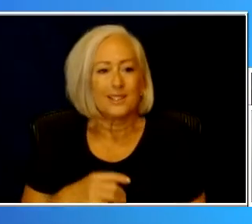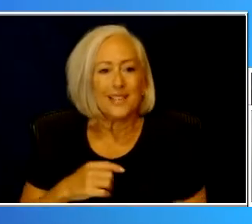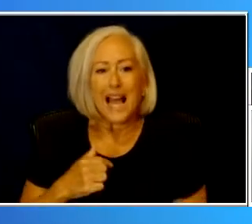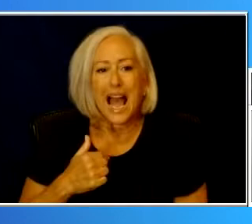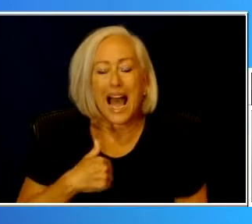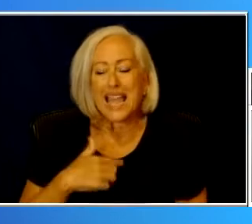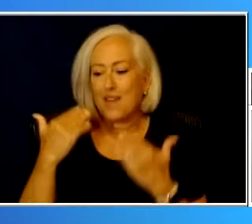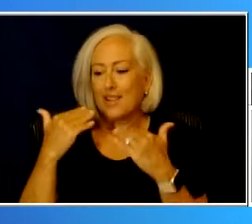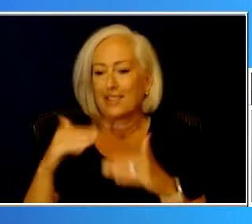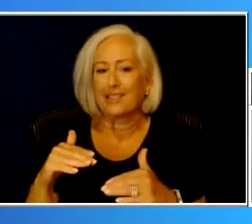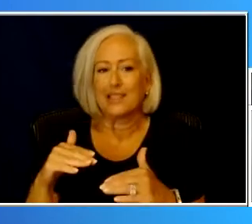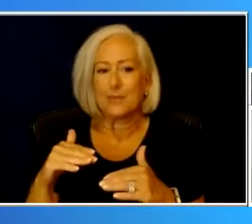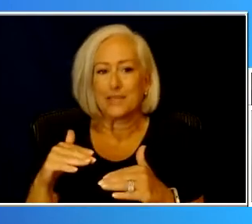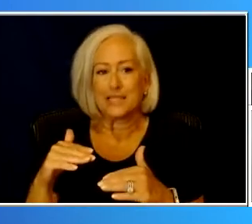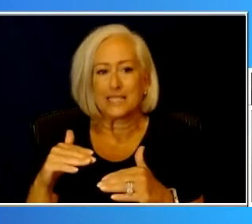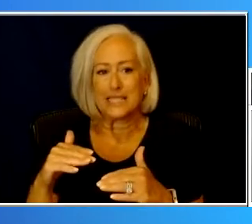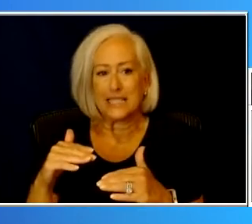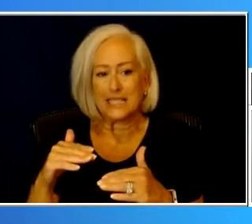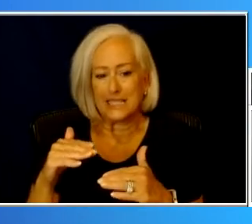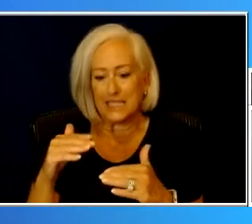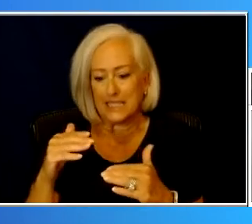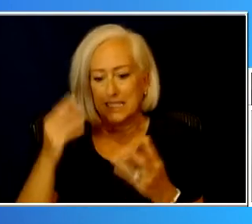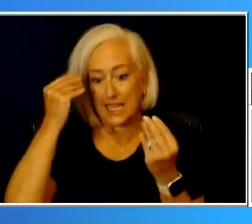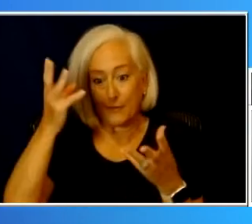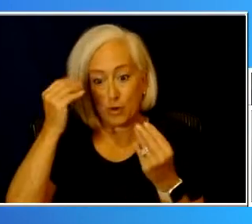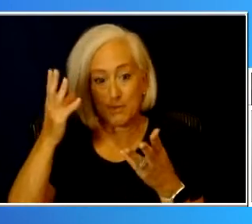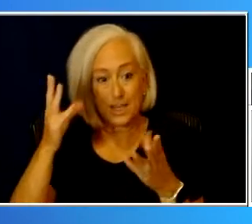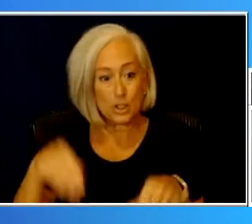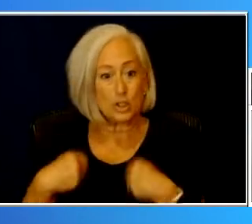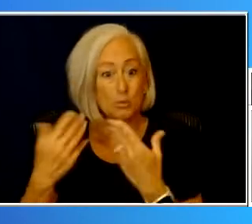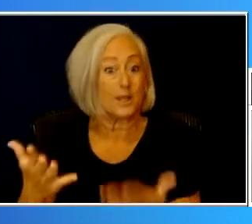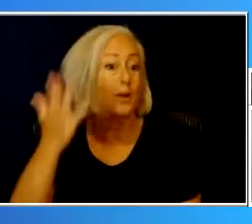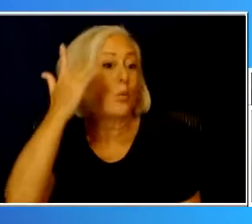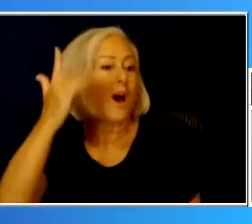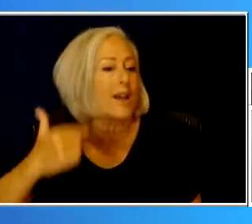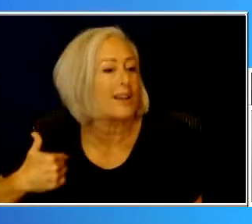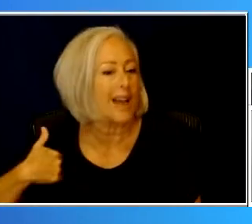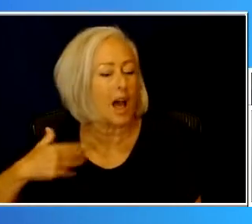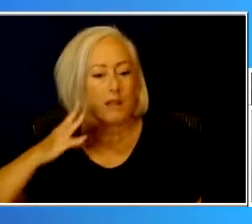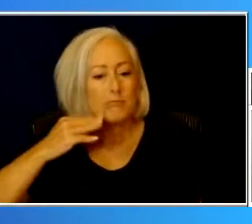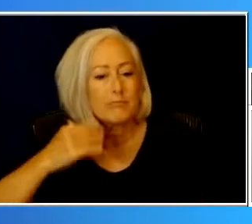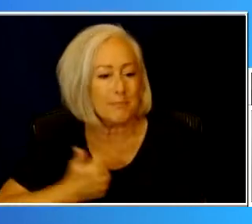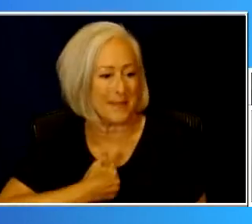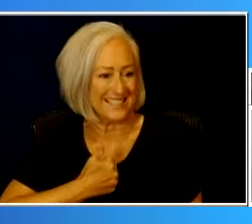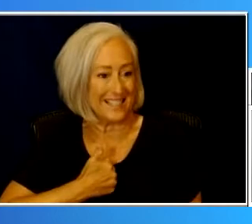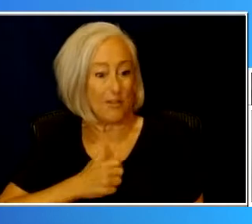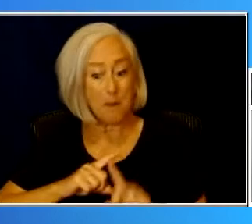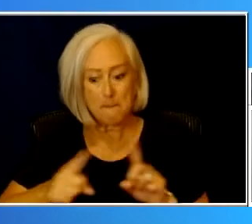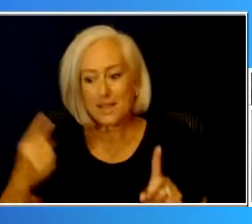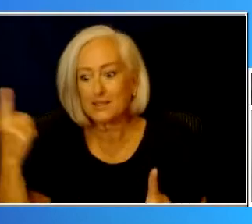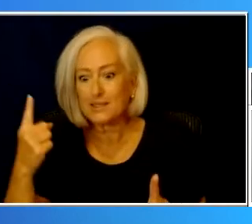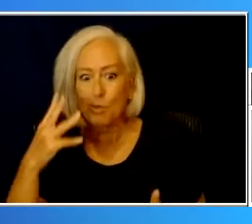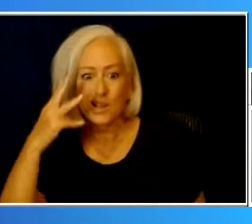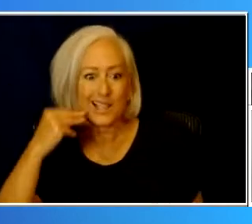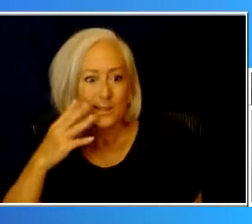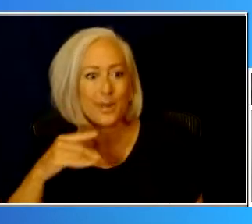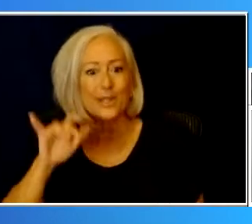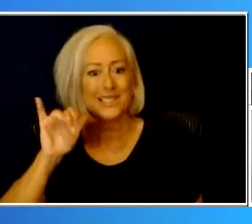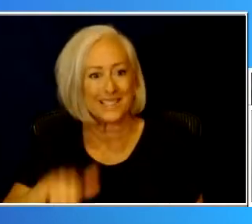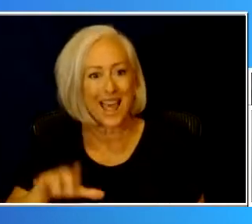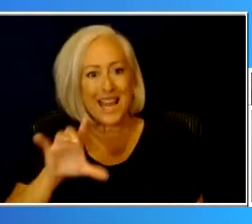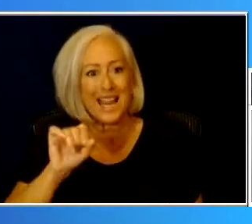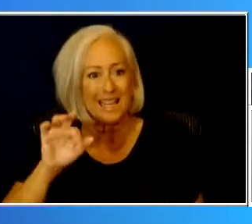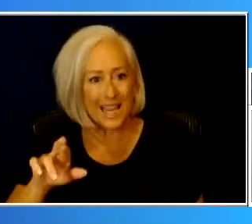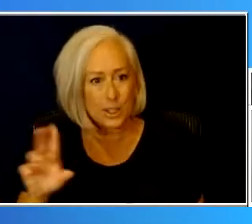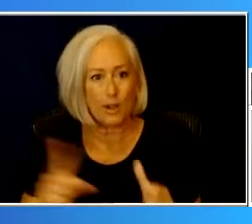haven't lived the experience. And so for someone who has in their body lived that experience of the first day of chemo, of